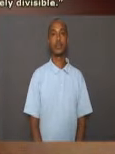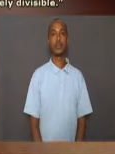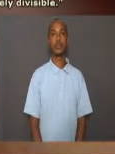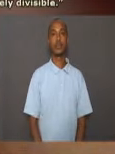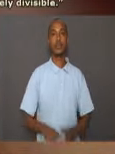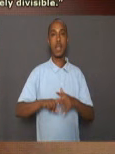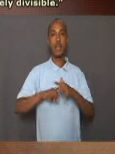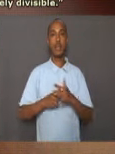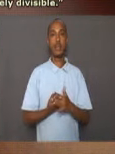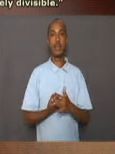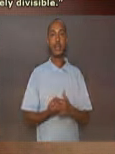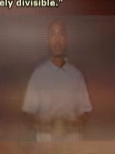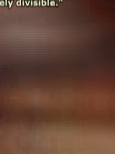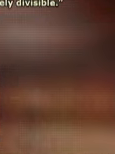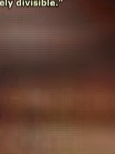Begin.